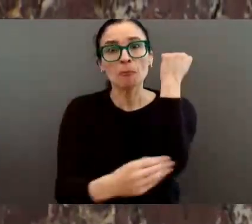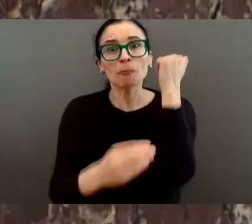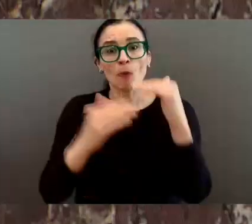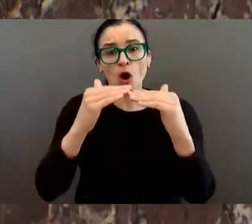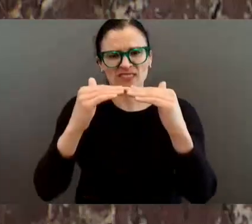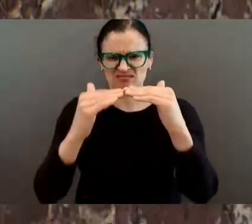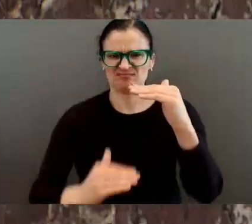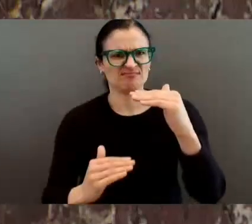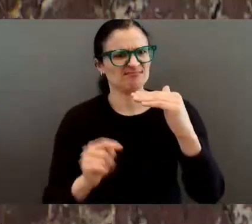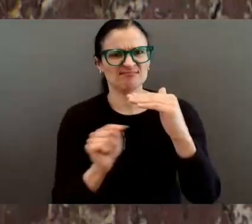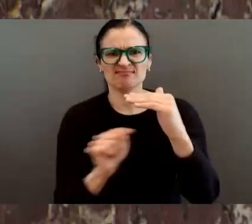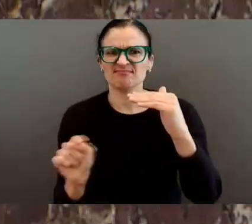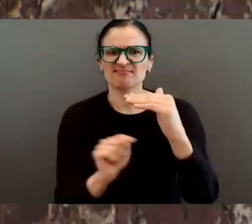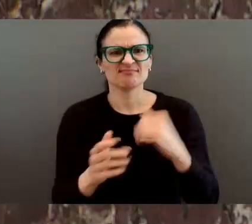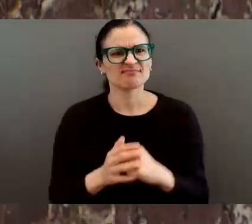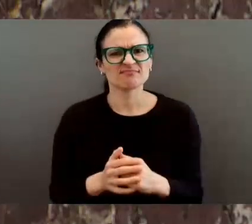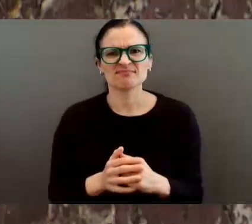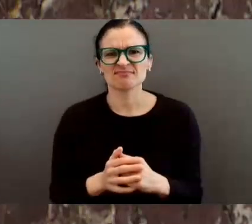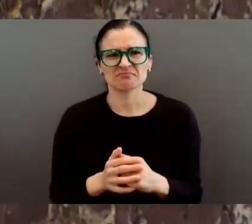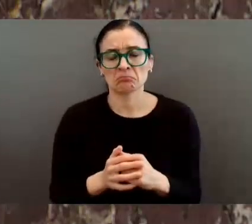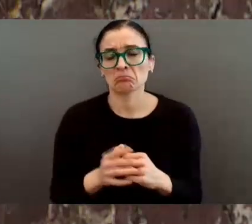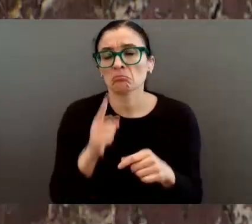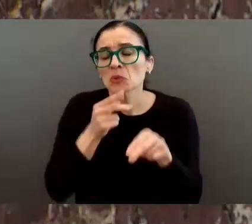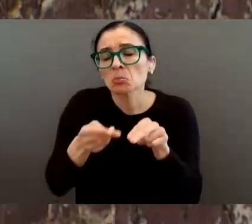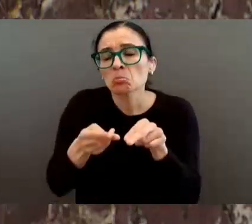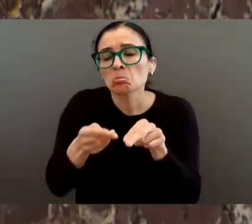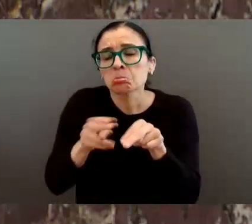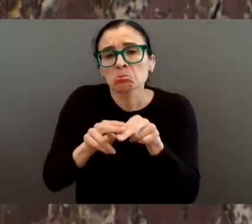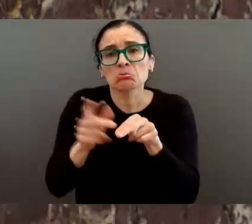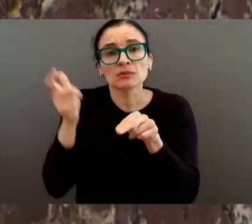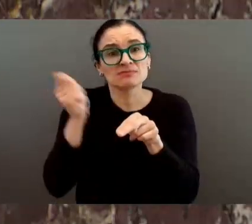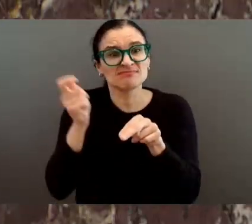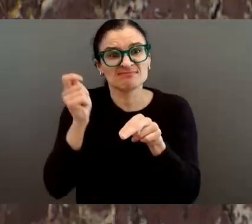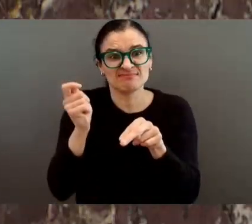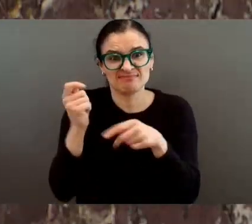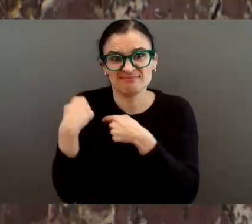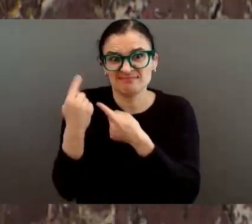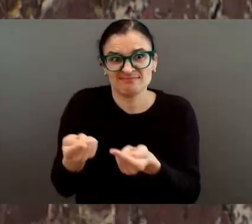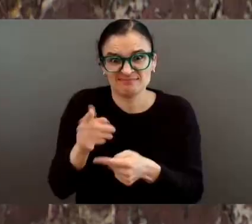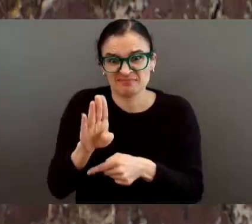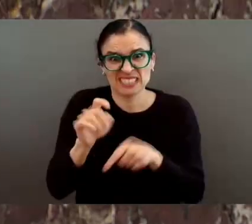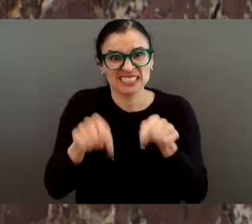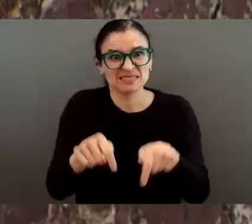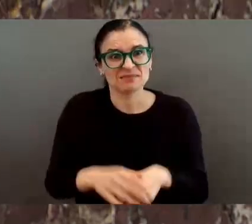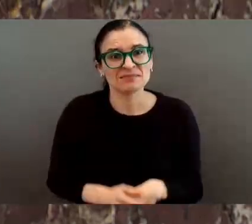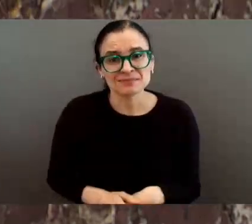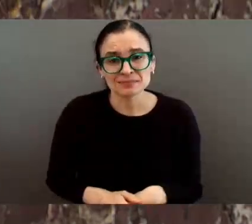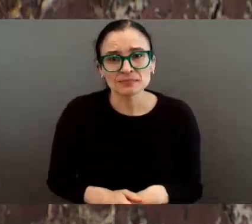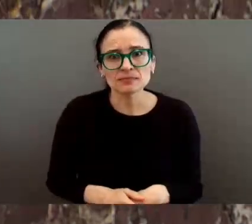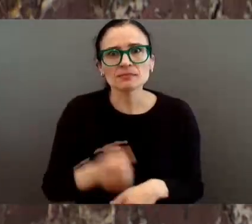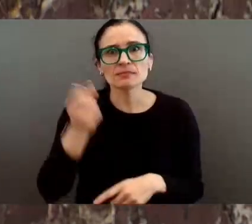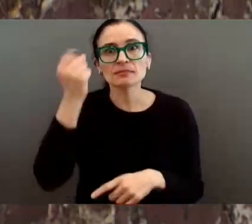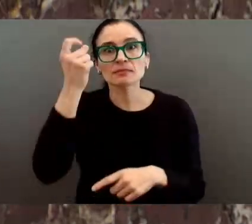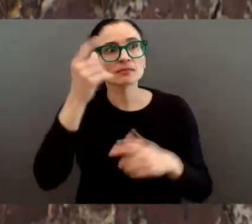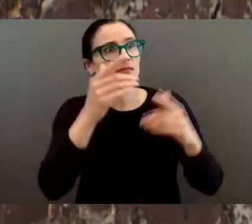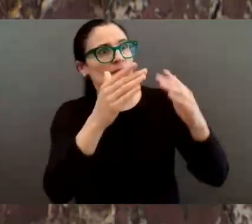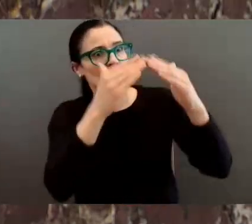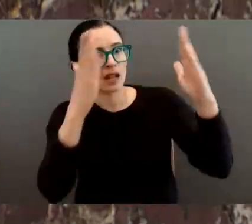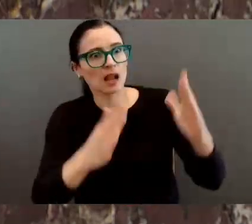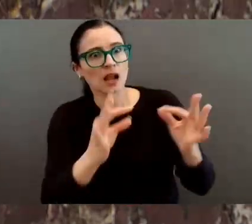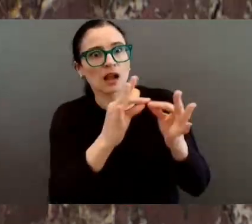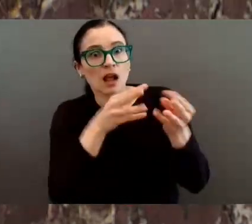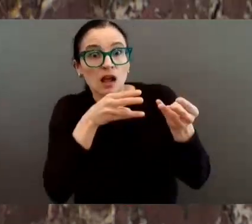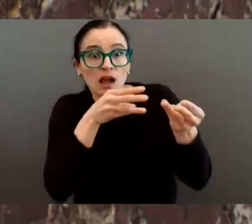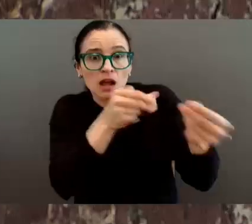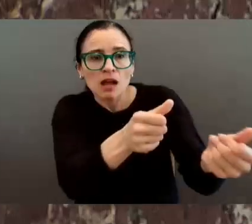with disabilities. The costs of housing and essential goods have increased drastically, yet assistance